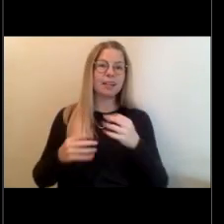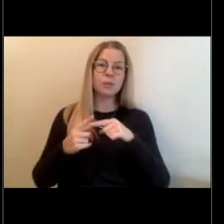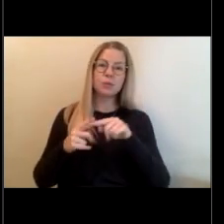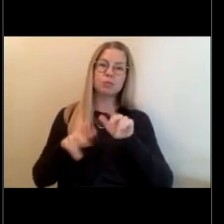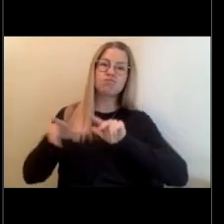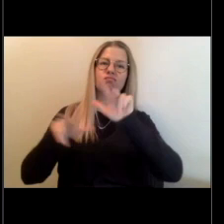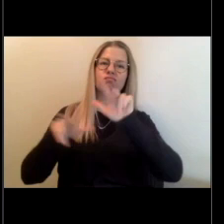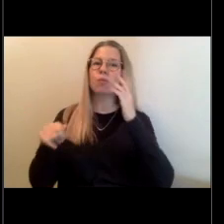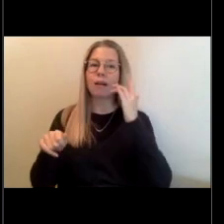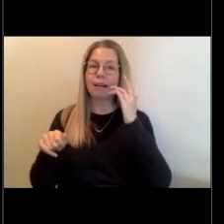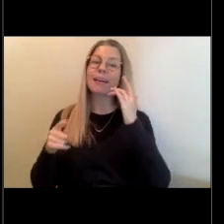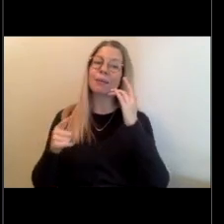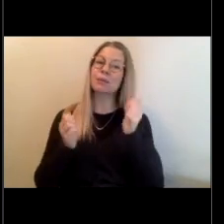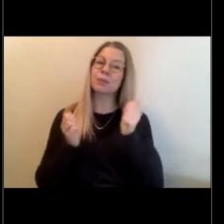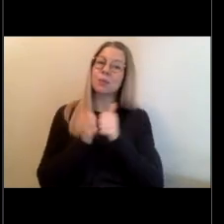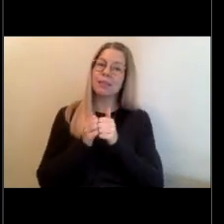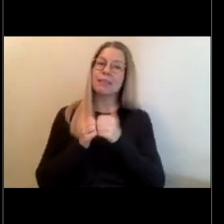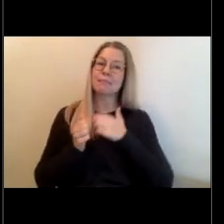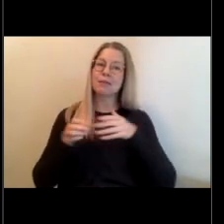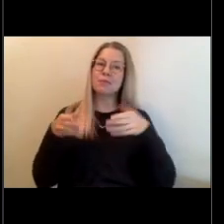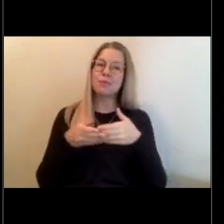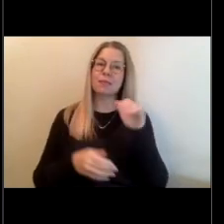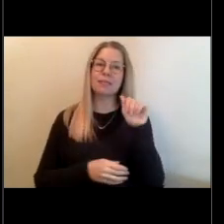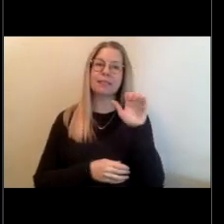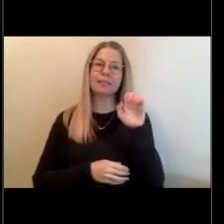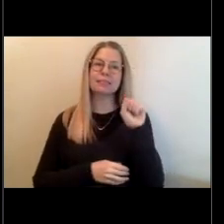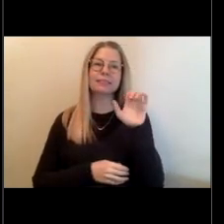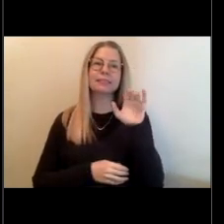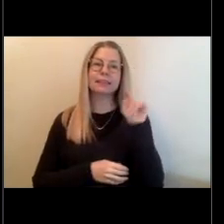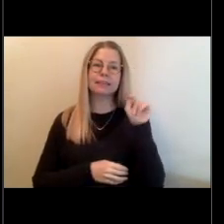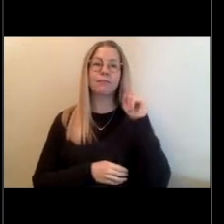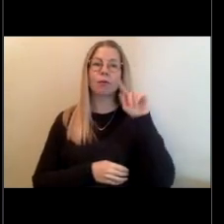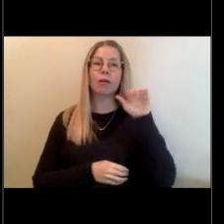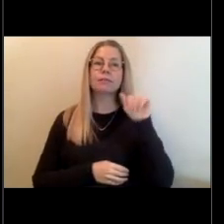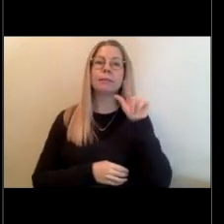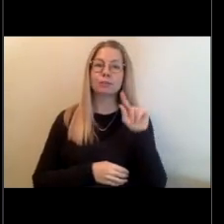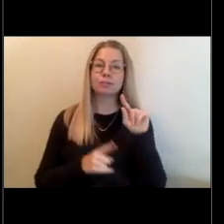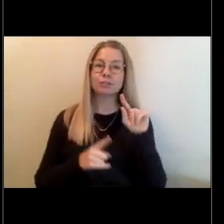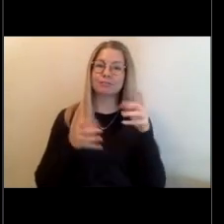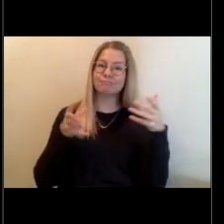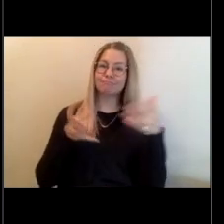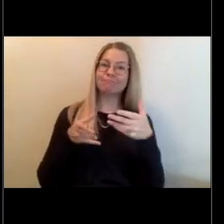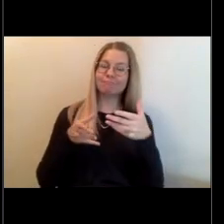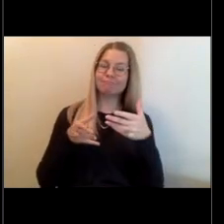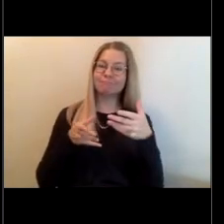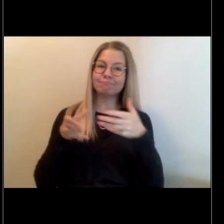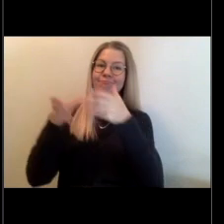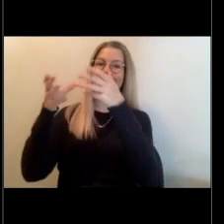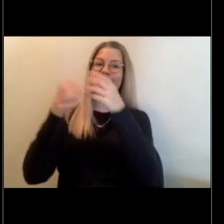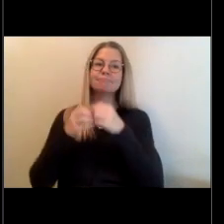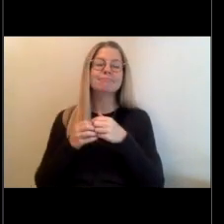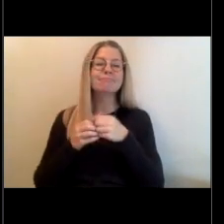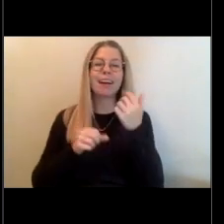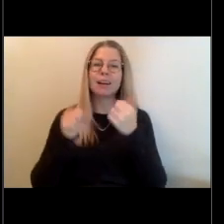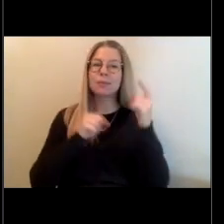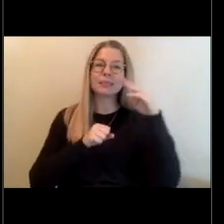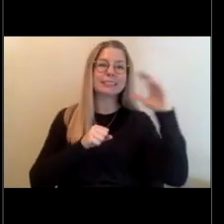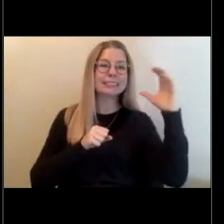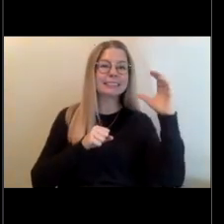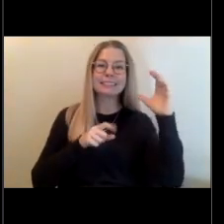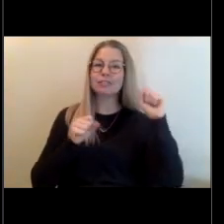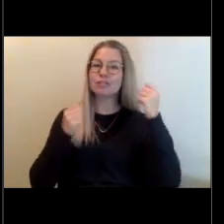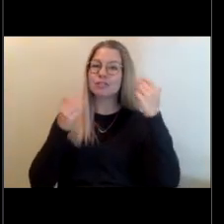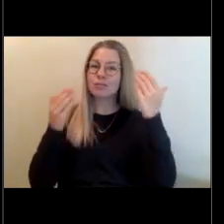Alzheimer's. And anybody in BC could go. The Ascent is no longer conducted, but it was